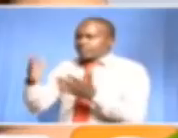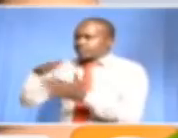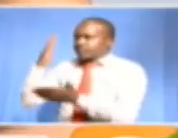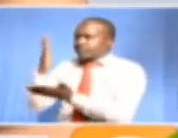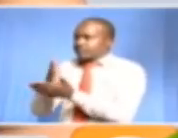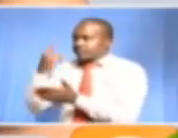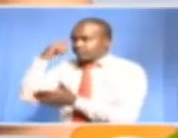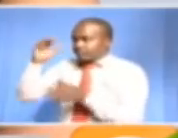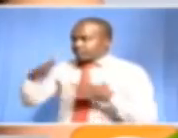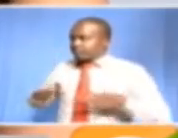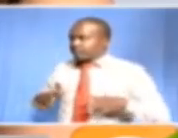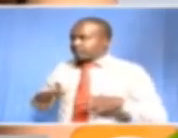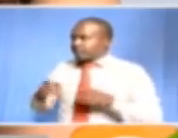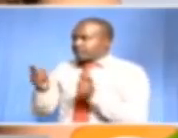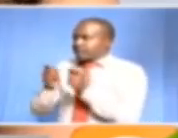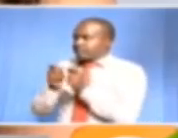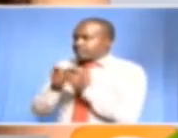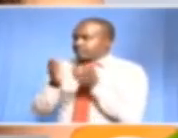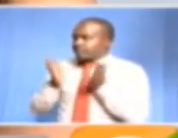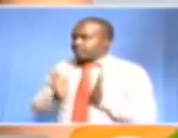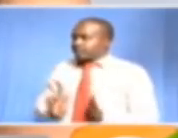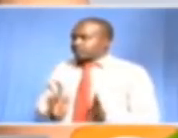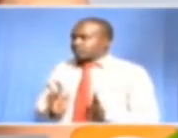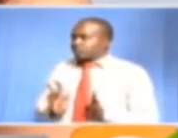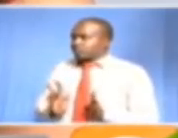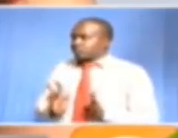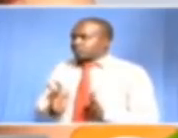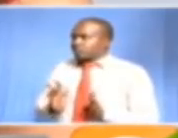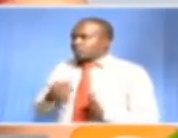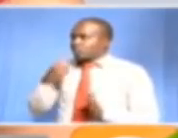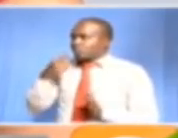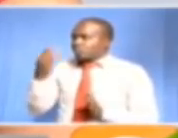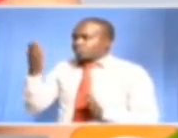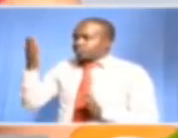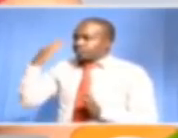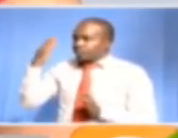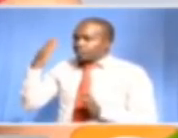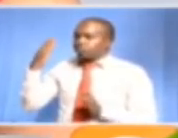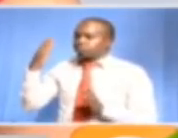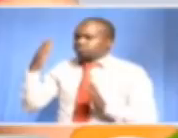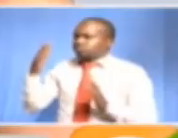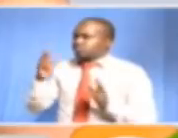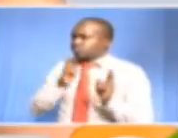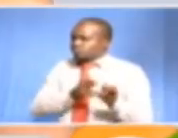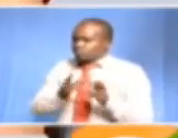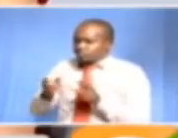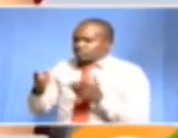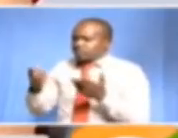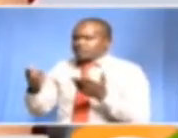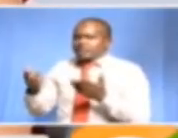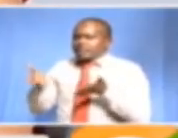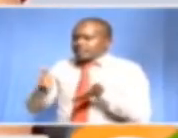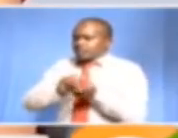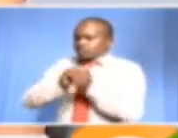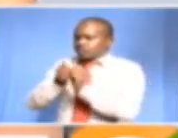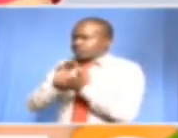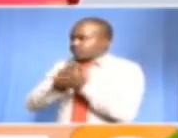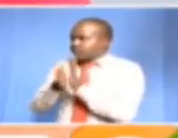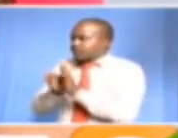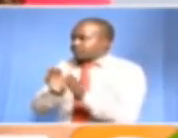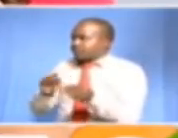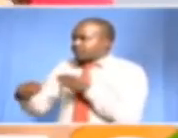the pain of someone who was able-bodied now transitioning into being disabled, not having use of your